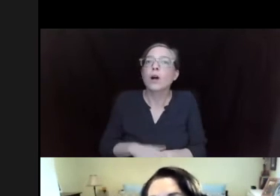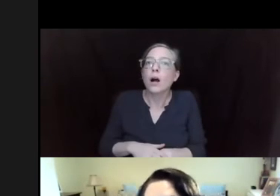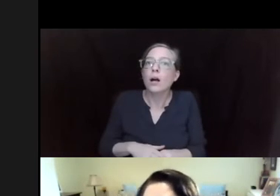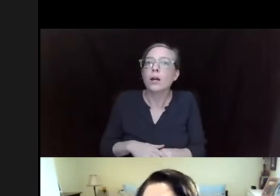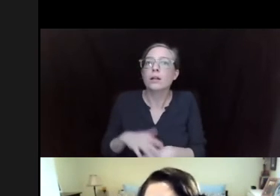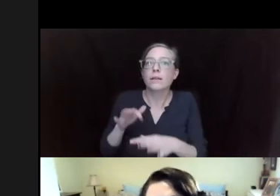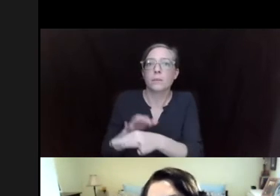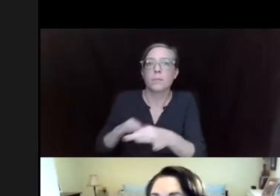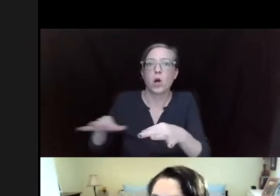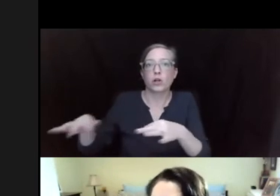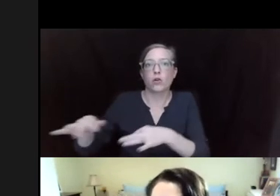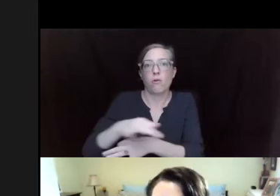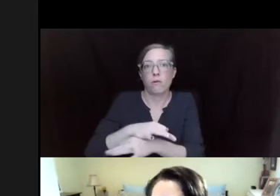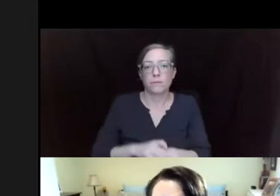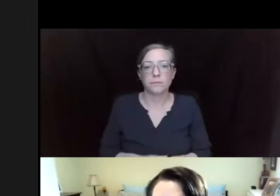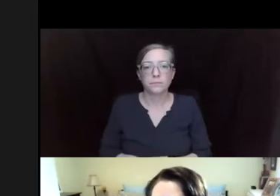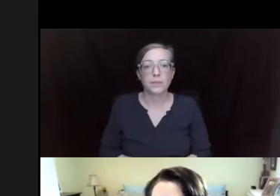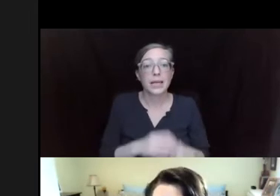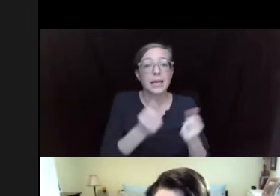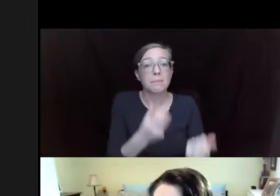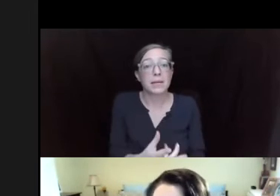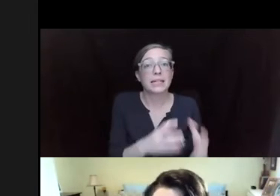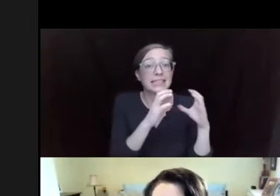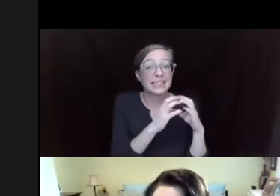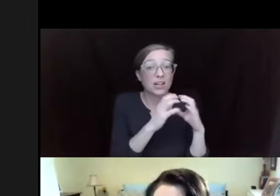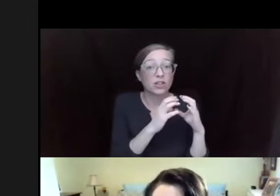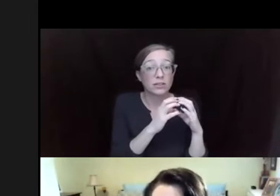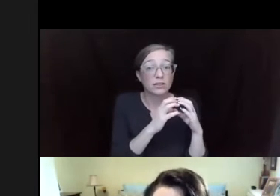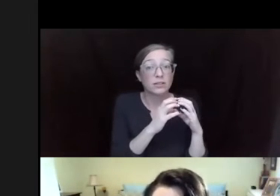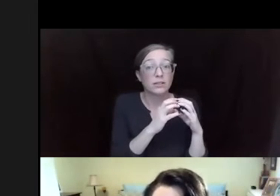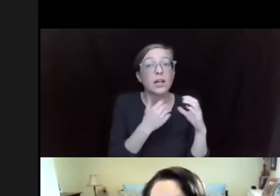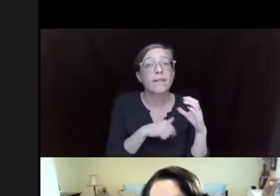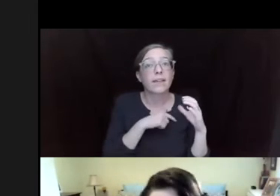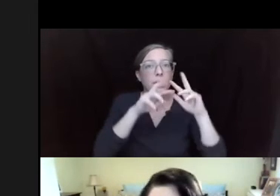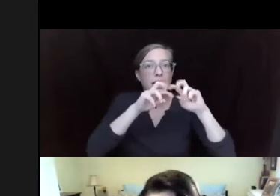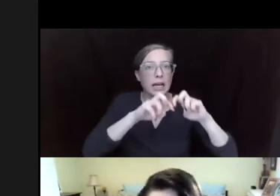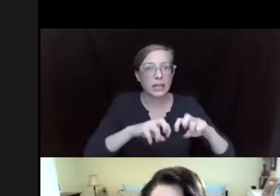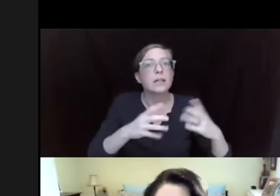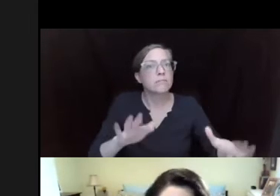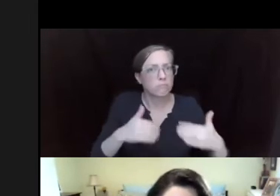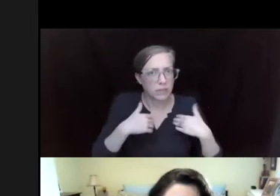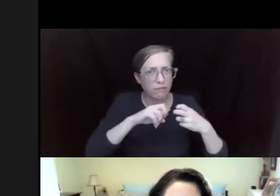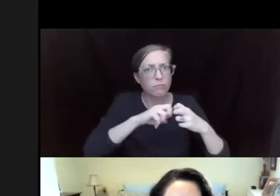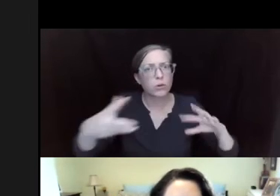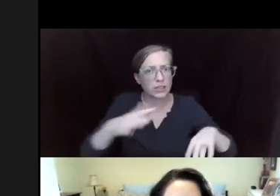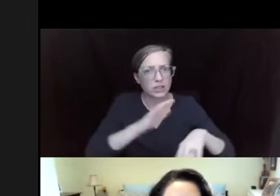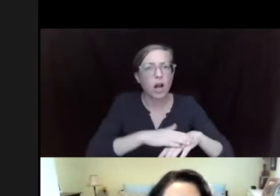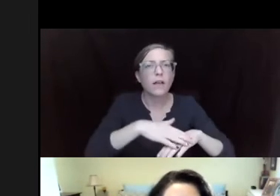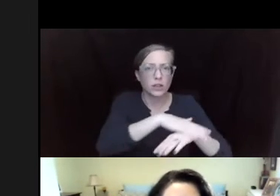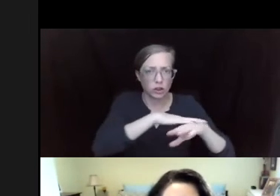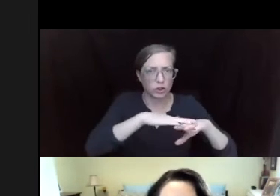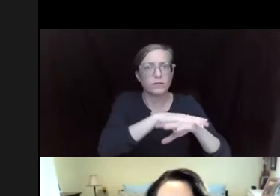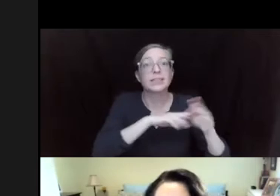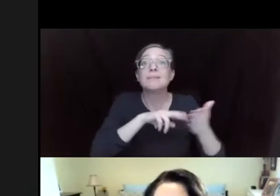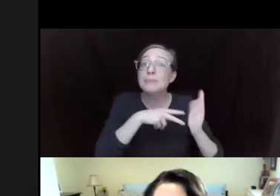Many bacterial cells and yeast cells that we analyze, they have proteins in the surface, therefore they have a charge. So